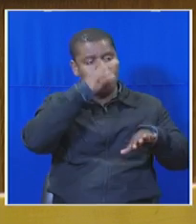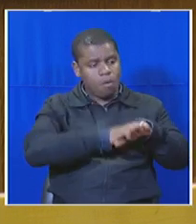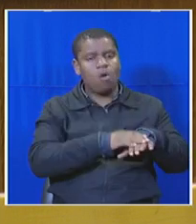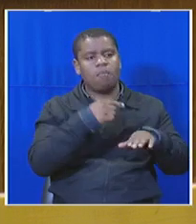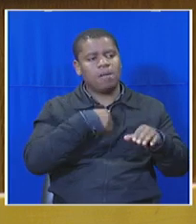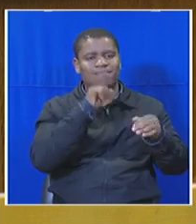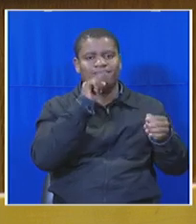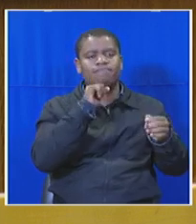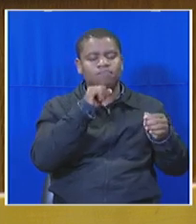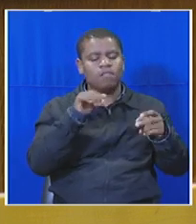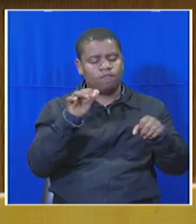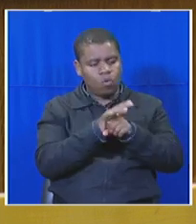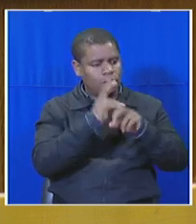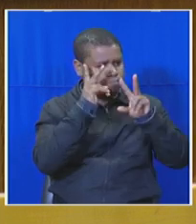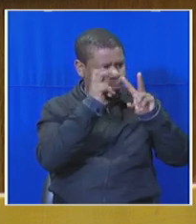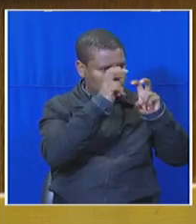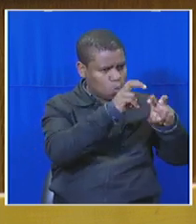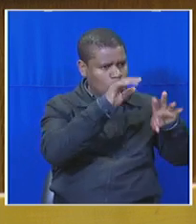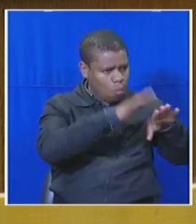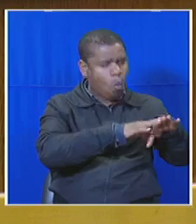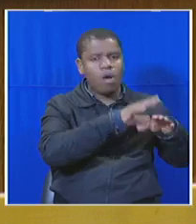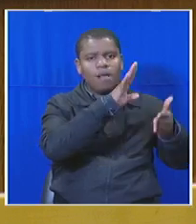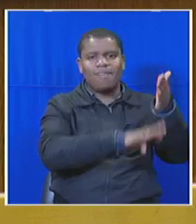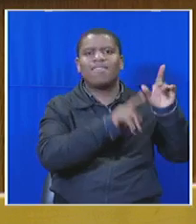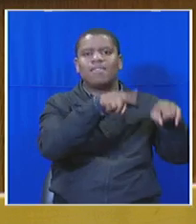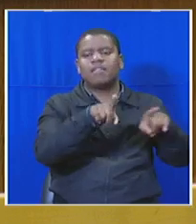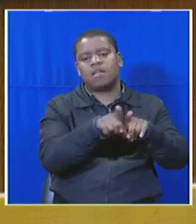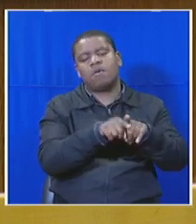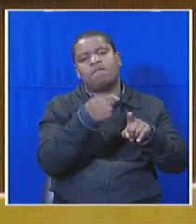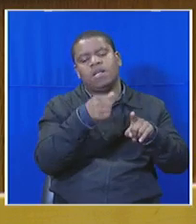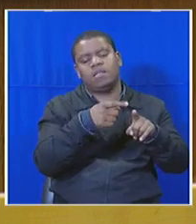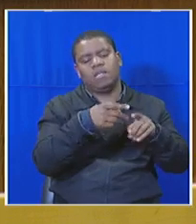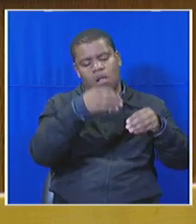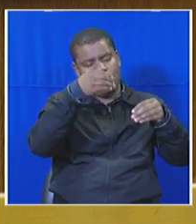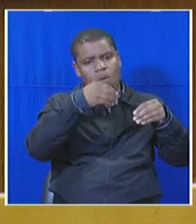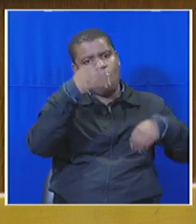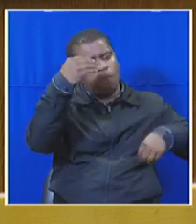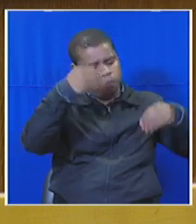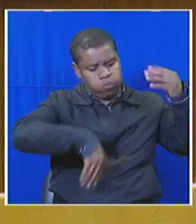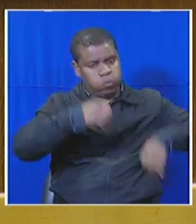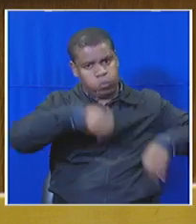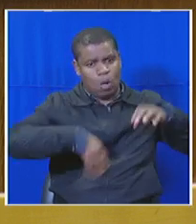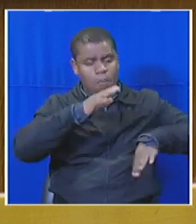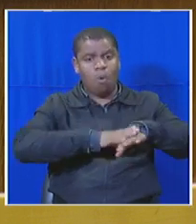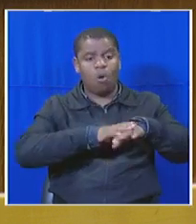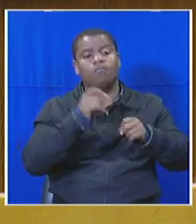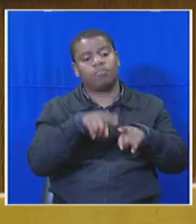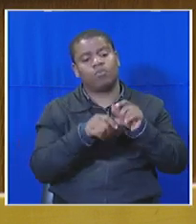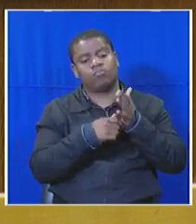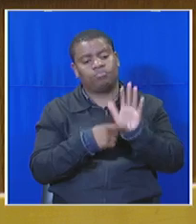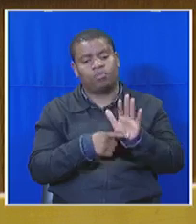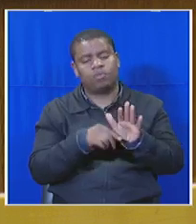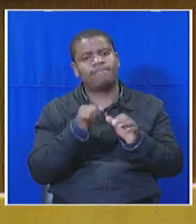full investigation into the result of the financial mismanagement as pointed out in these reports to assess the degree in